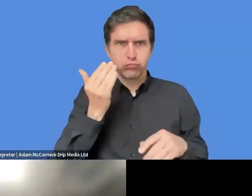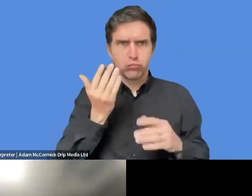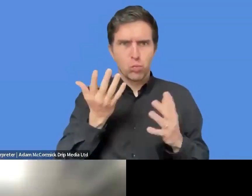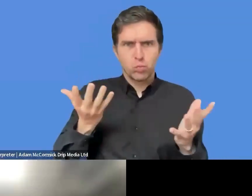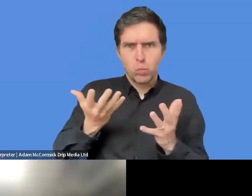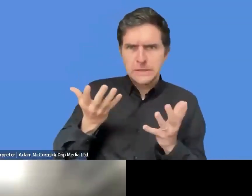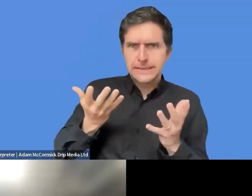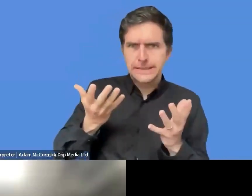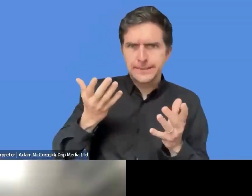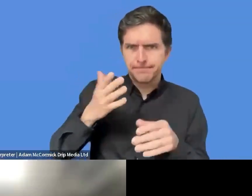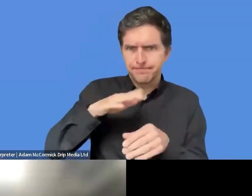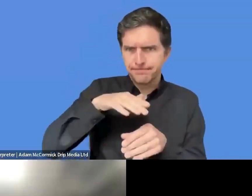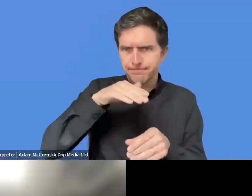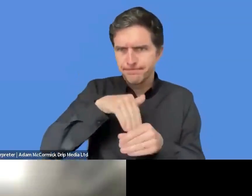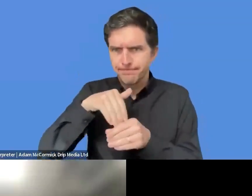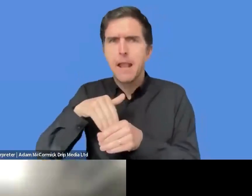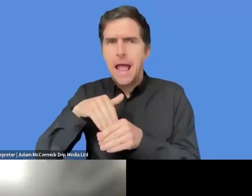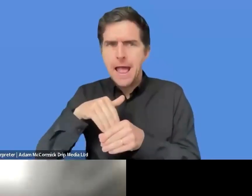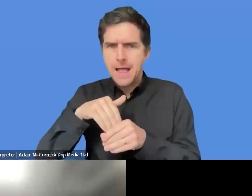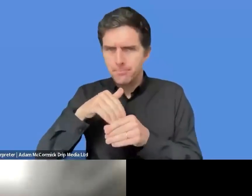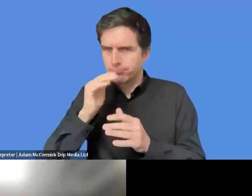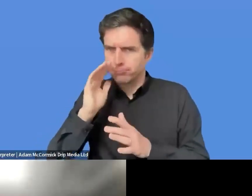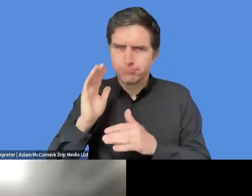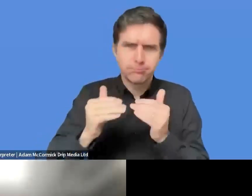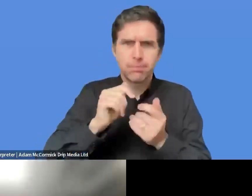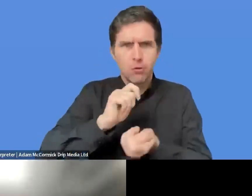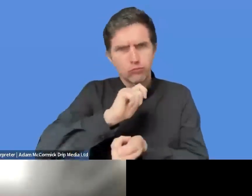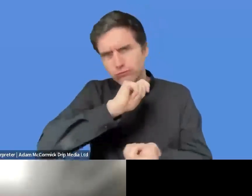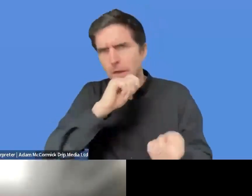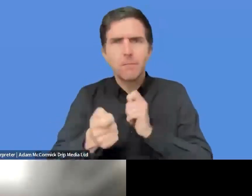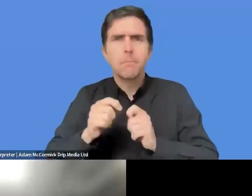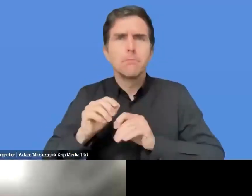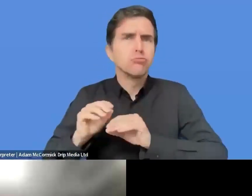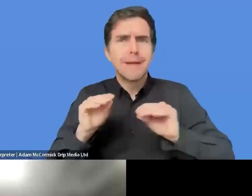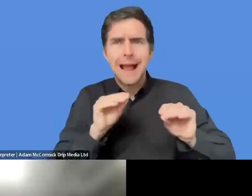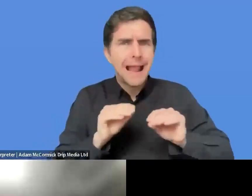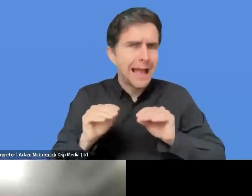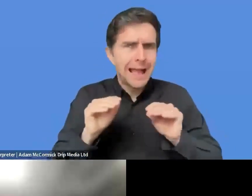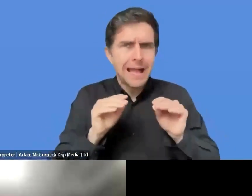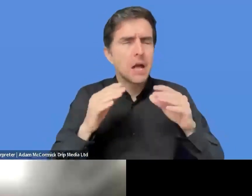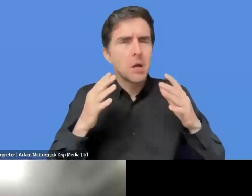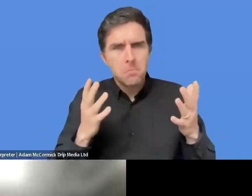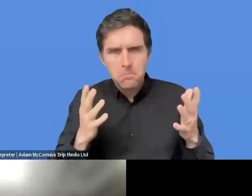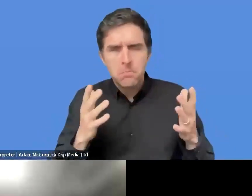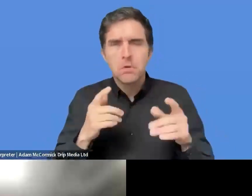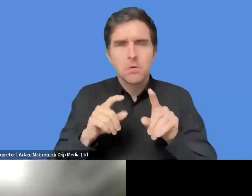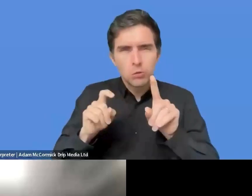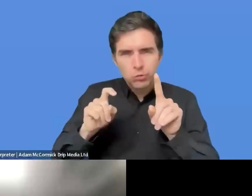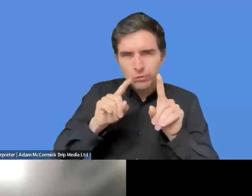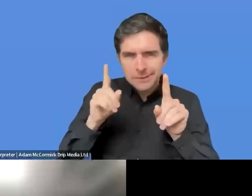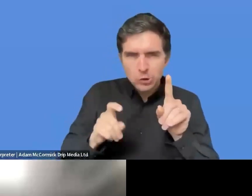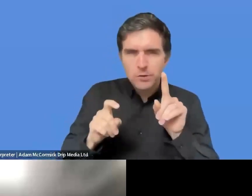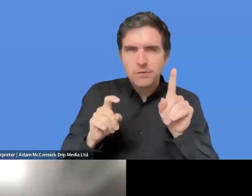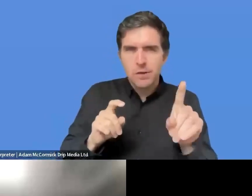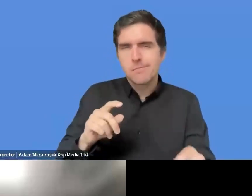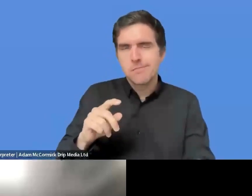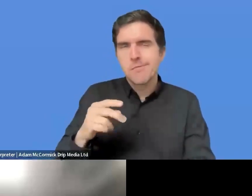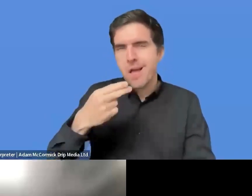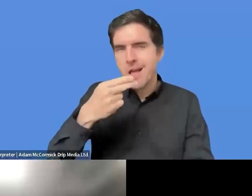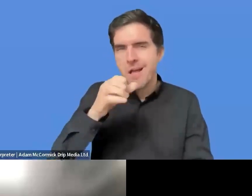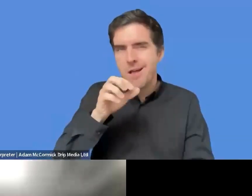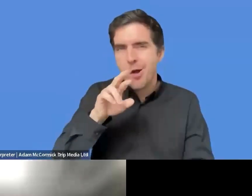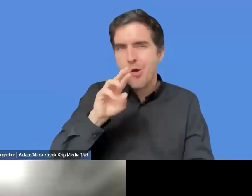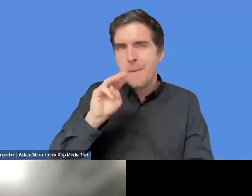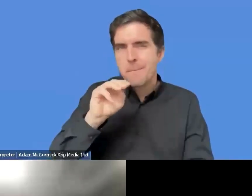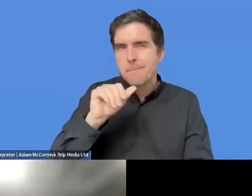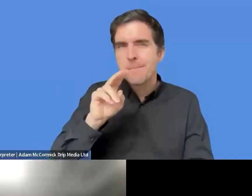Herman in Ka, Central African Republic. So it's as easy as you know, getting in touch with me, and then we'll